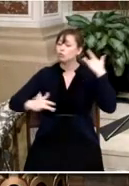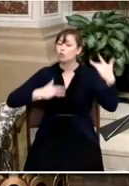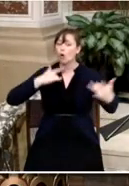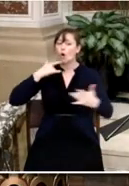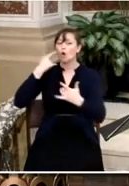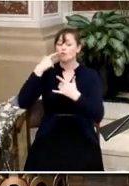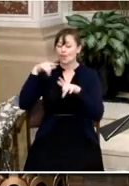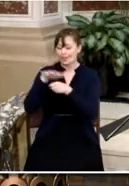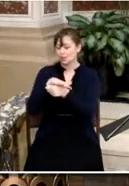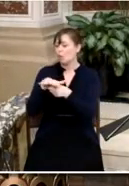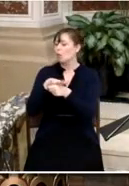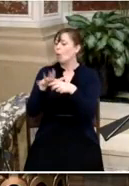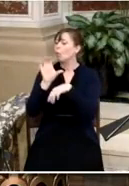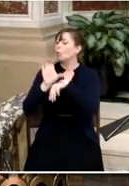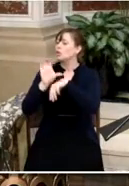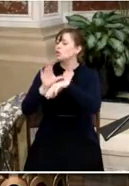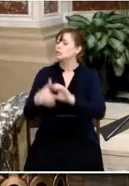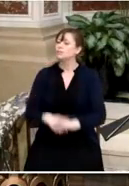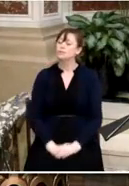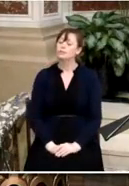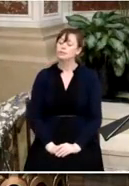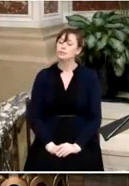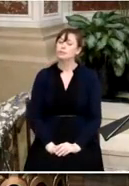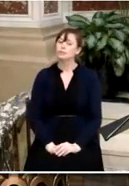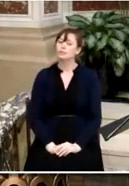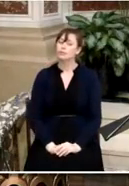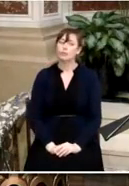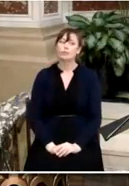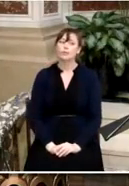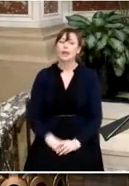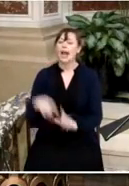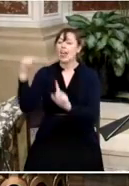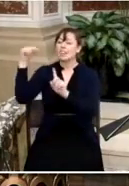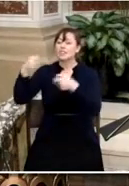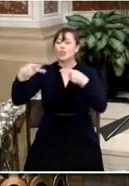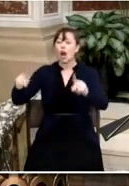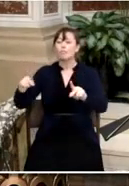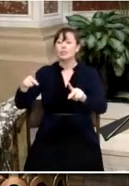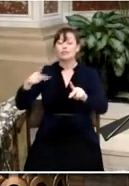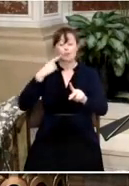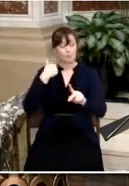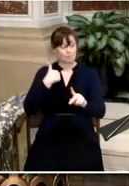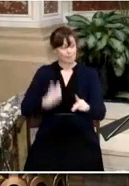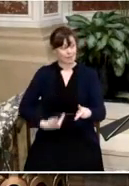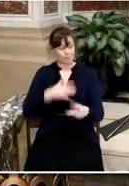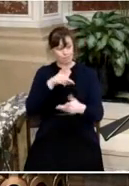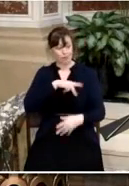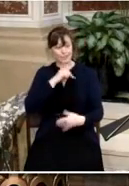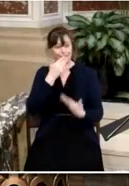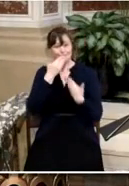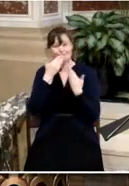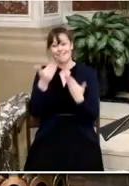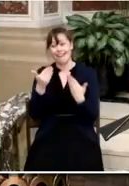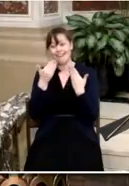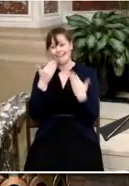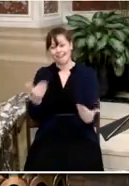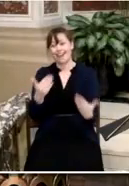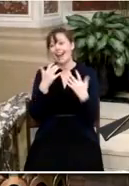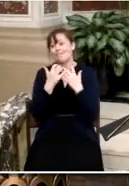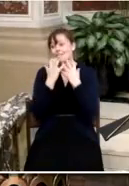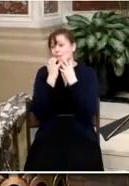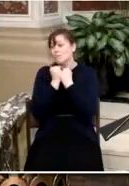local church. And it is an opportunity for me to thank you publicly and from the